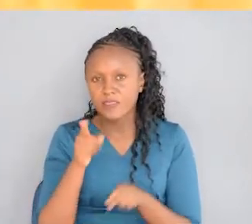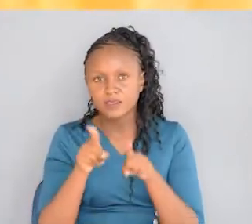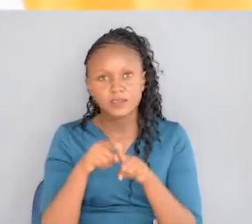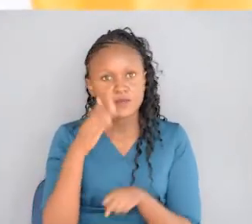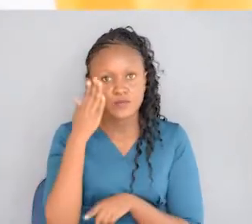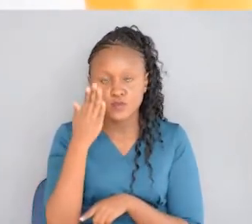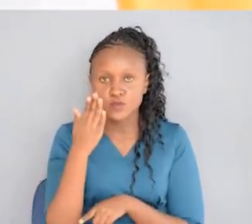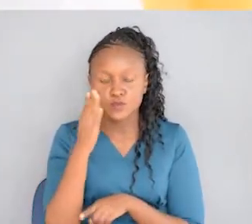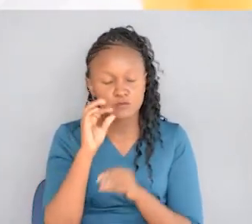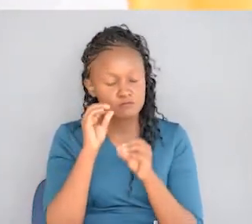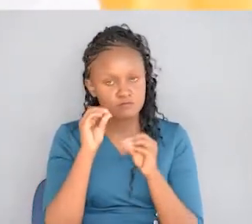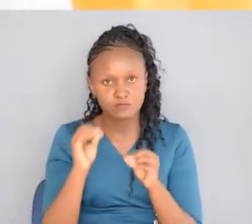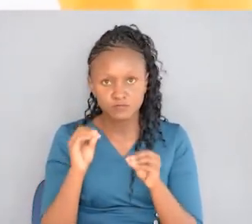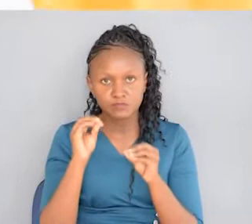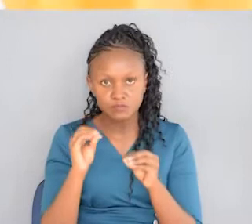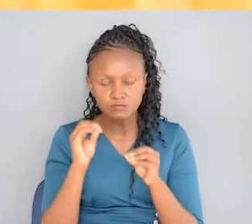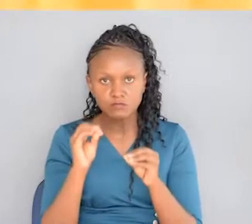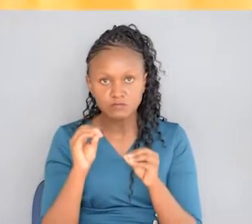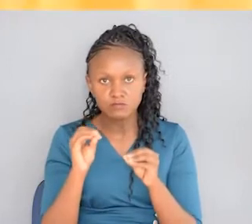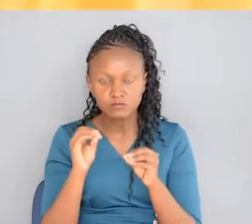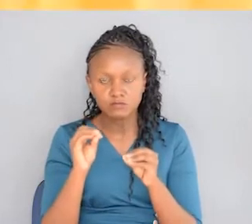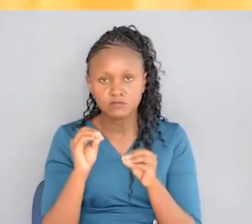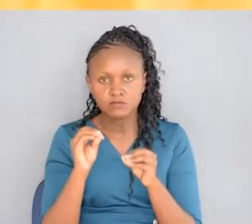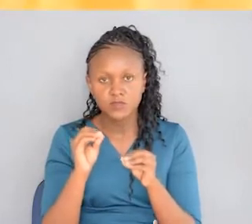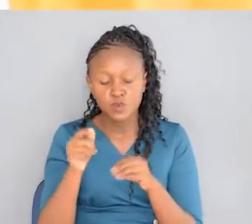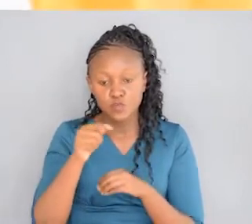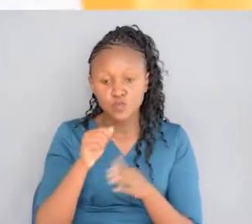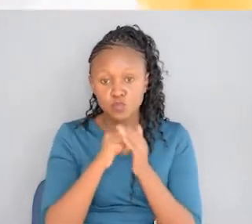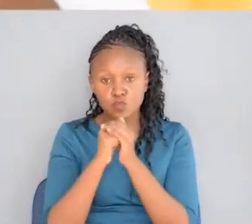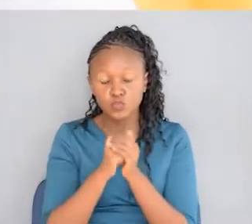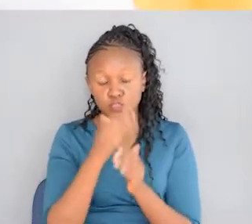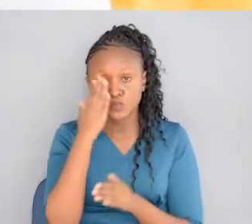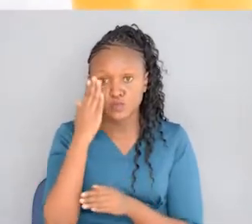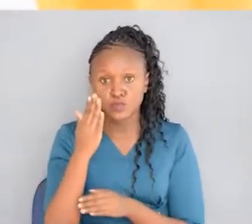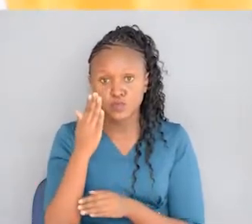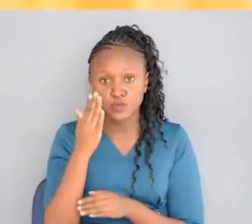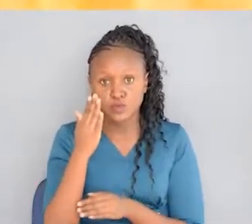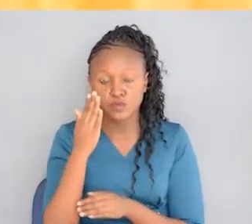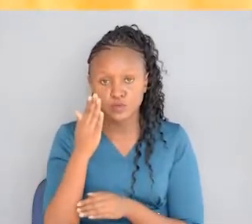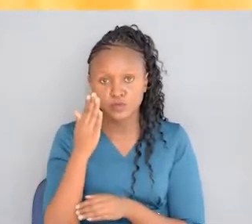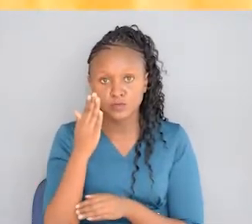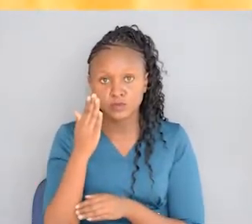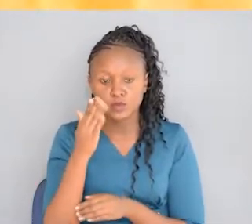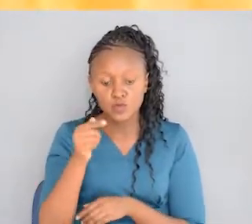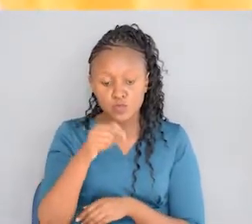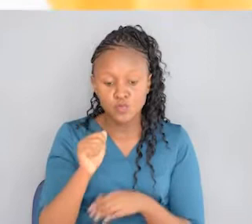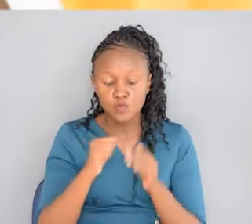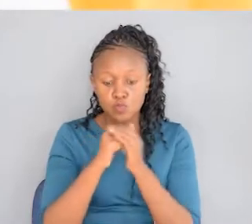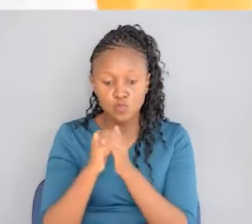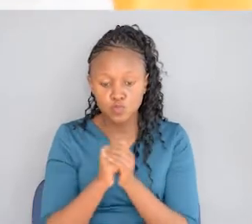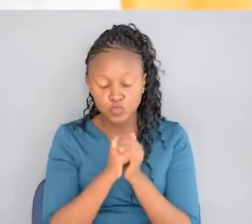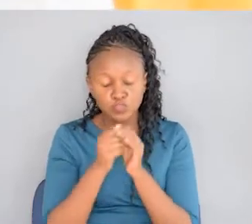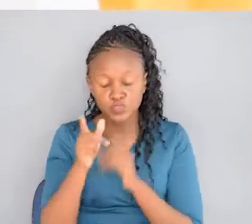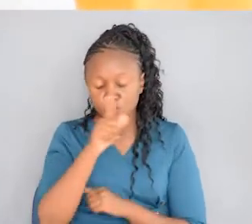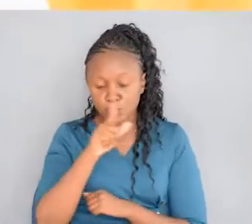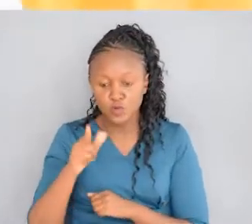Kings. There's no one else apart from you. You are Yahweh, and there's none else apart from you. We worship you, exalt you for the faith taken us, O Lord. We